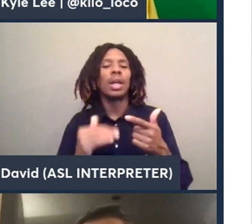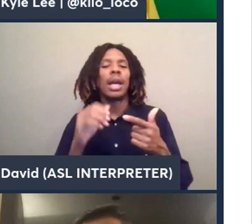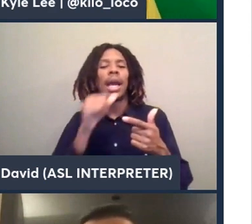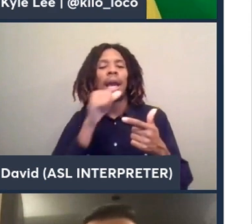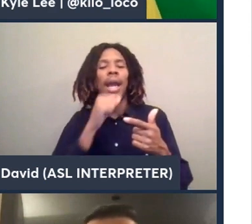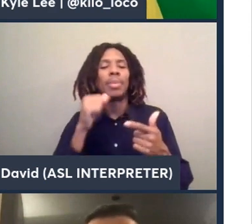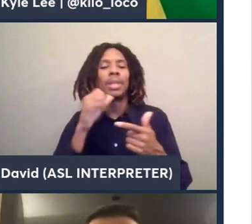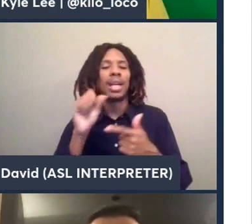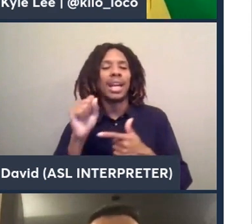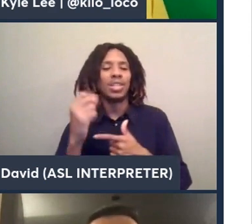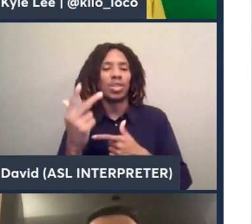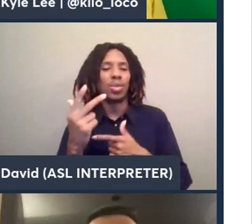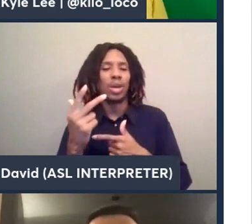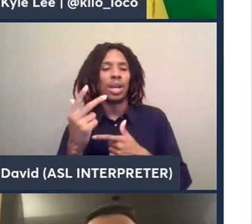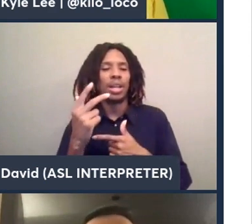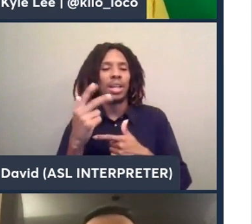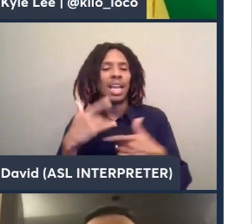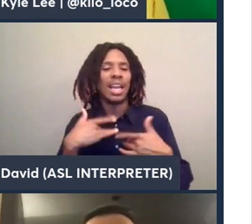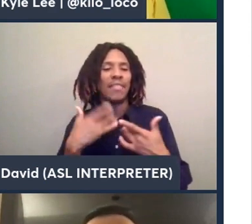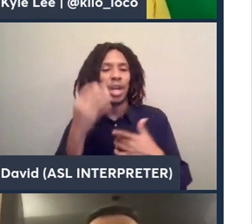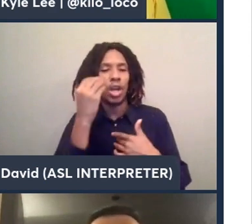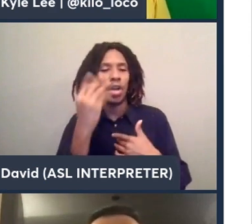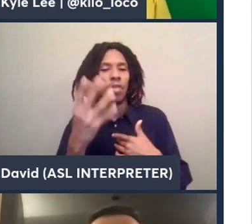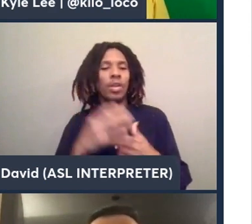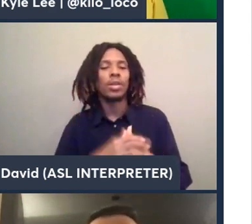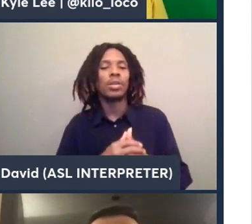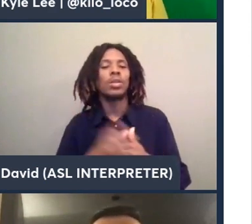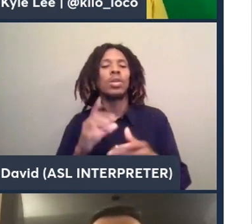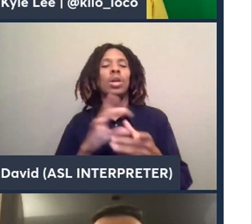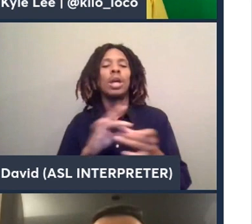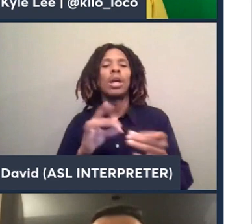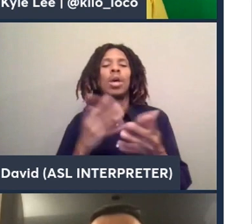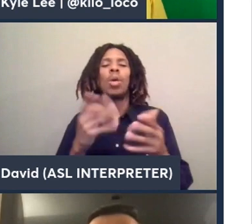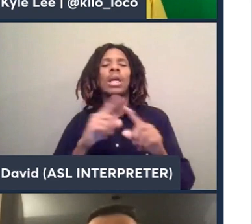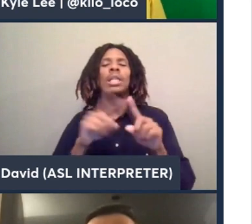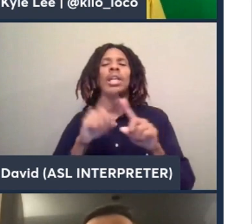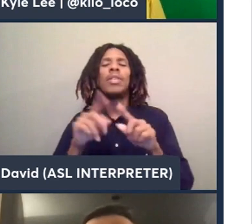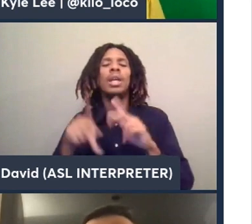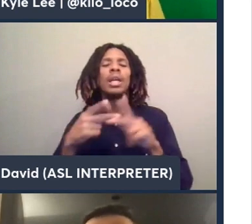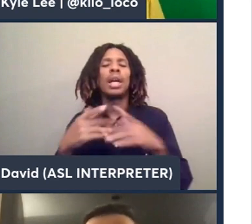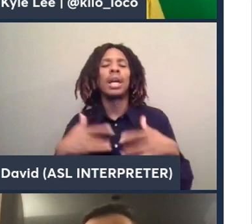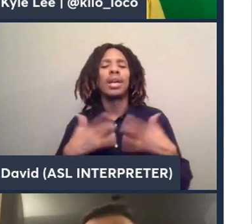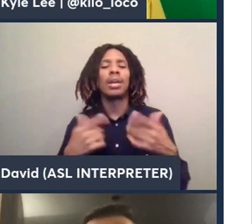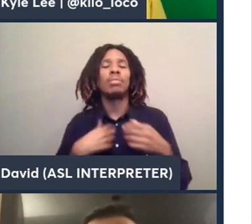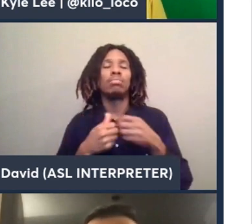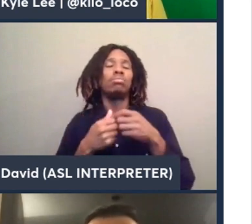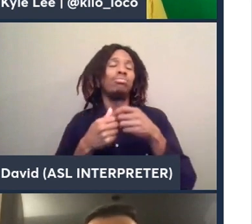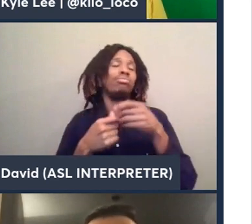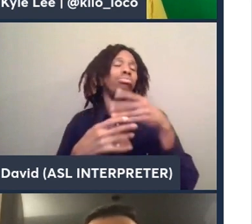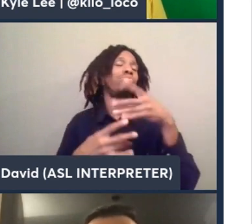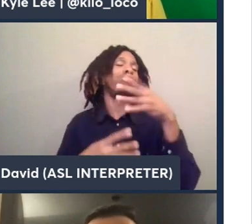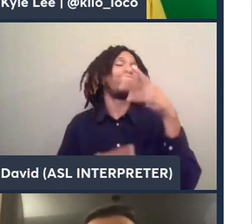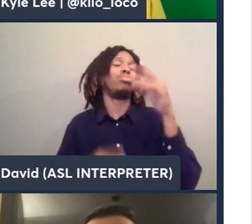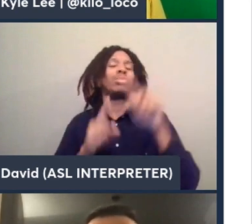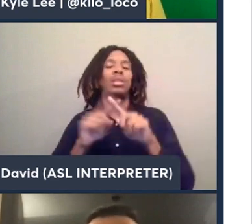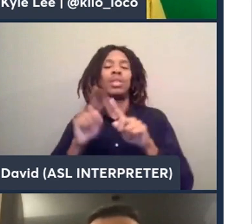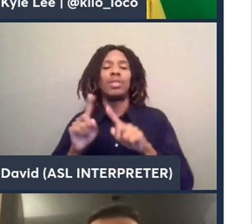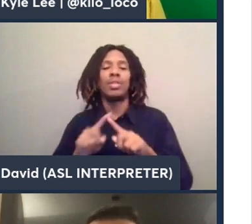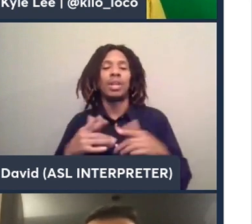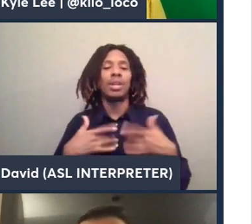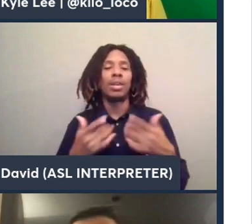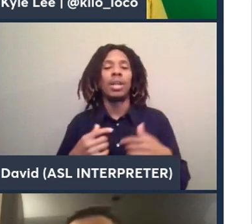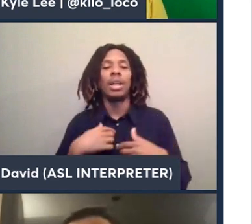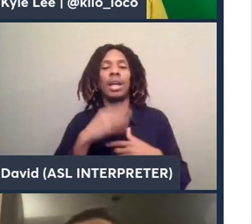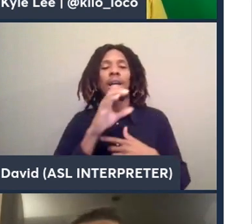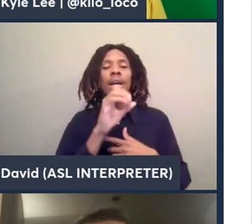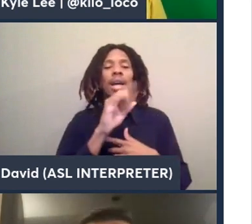we launched today. So you mentioned what are the different event types. So S3 has a ton of different event types. So we have object